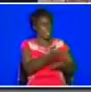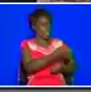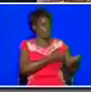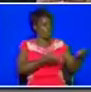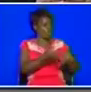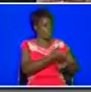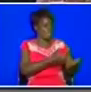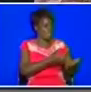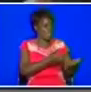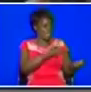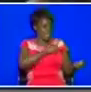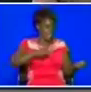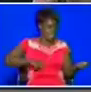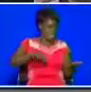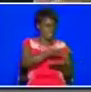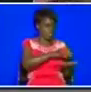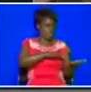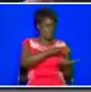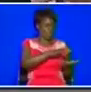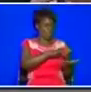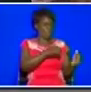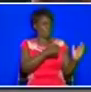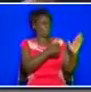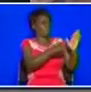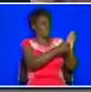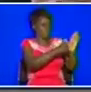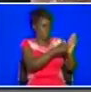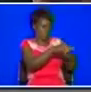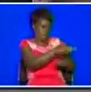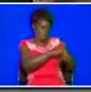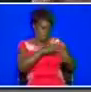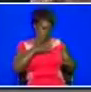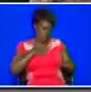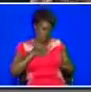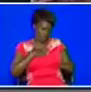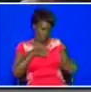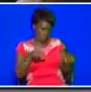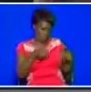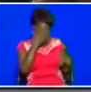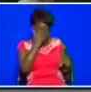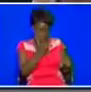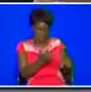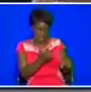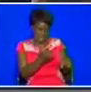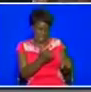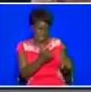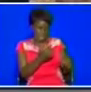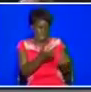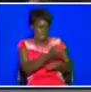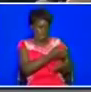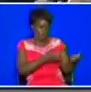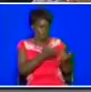kingdom. So we're saying the problem with our nation and why we are fragile is we put economics